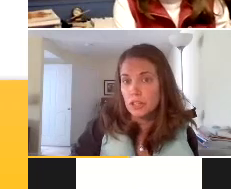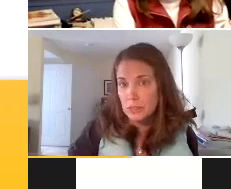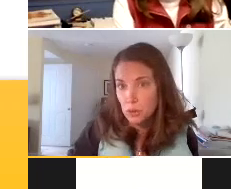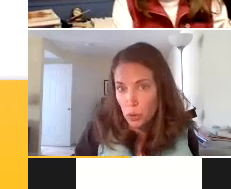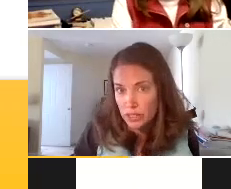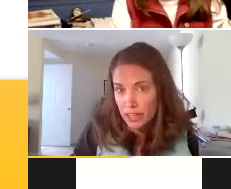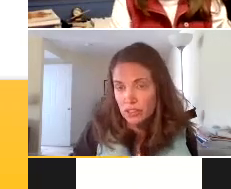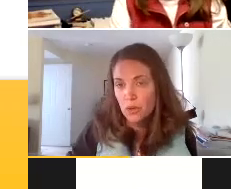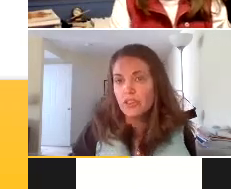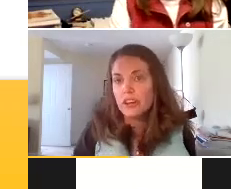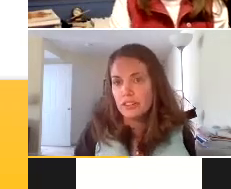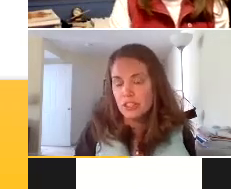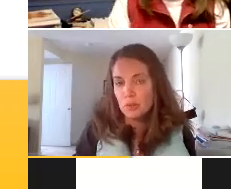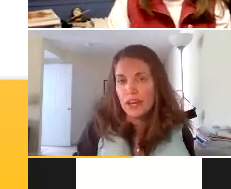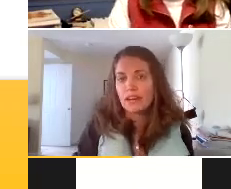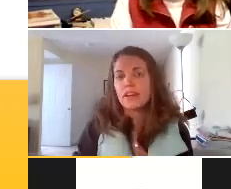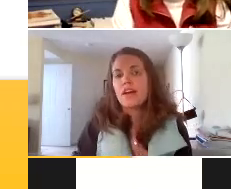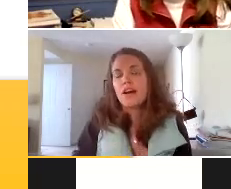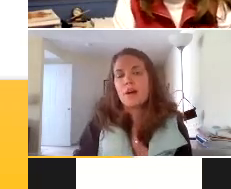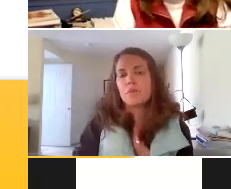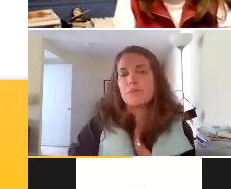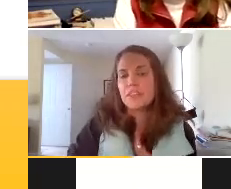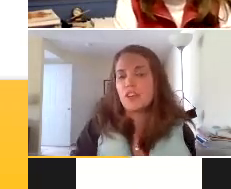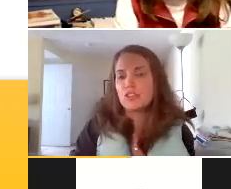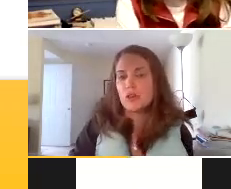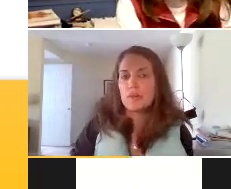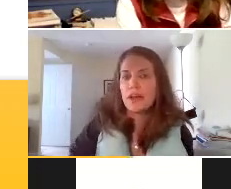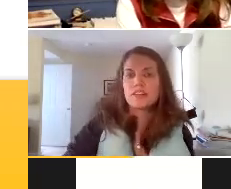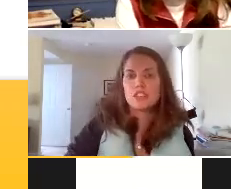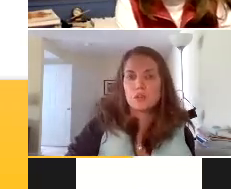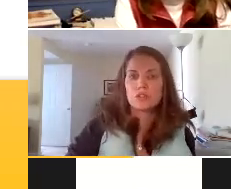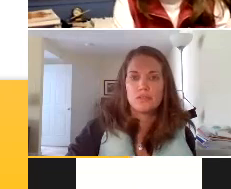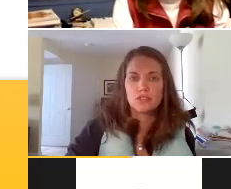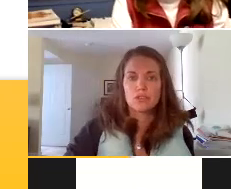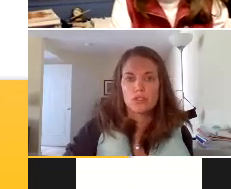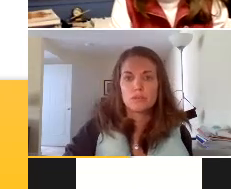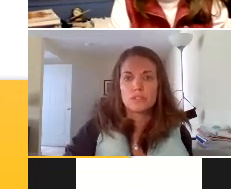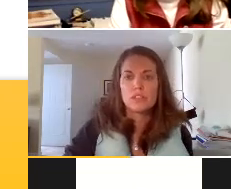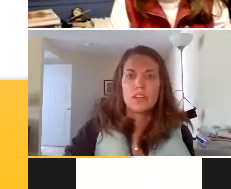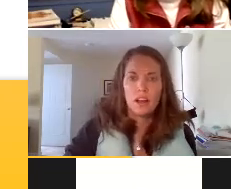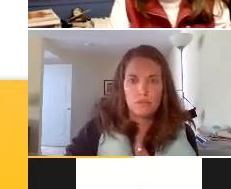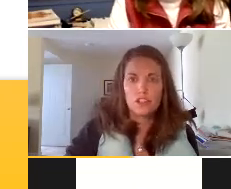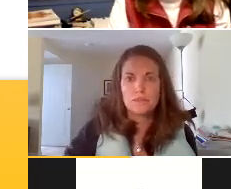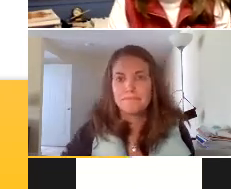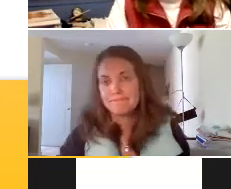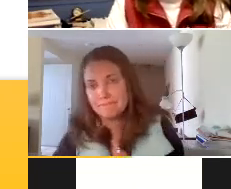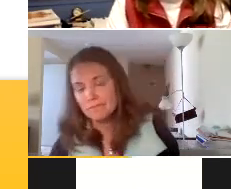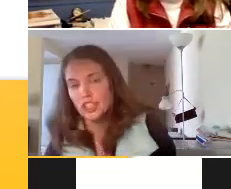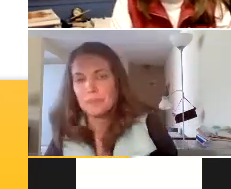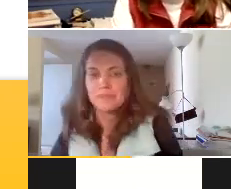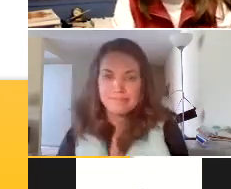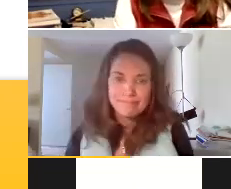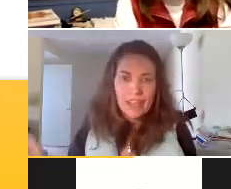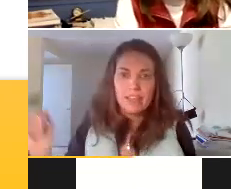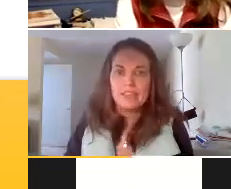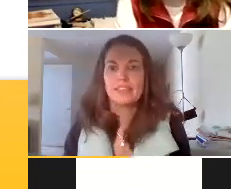the occipital cortex, so other areas of the brain, but that also impacted the dorsal and ventral streams of vision. Thank